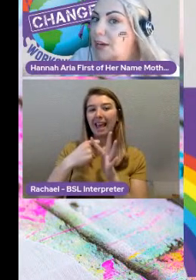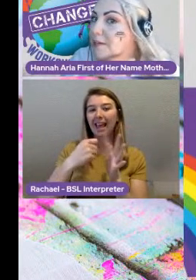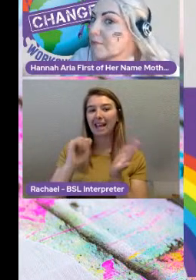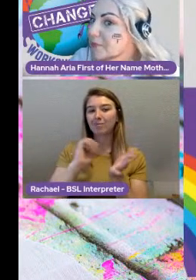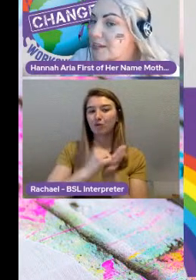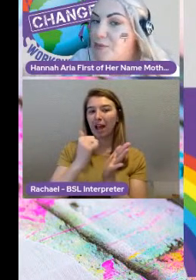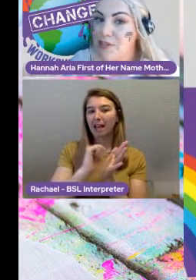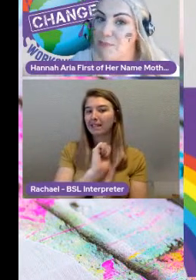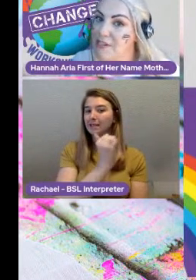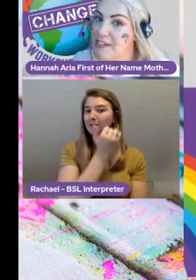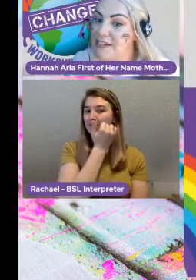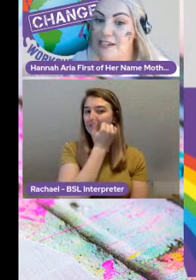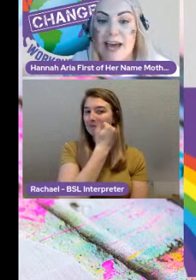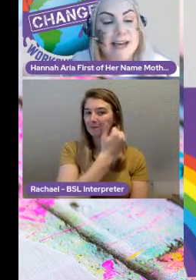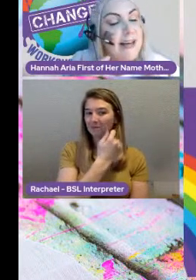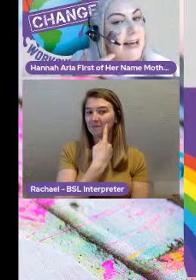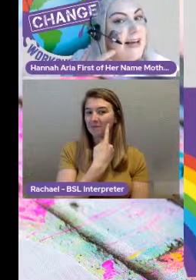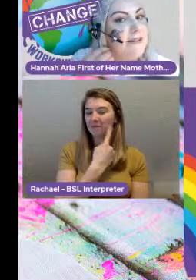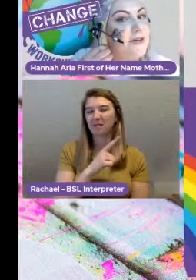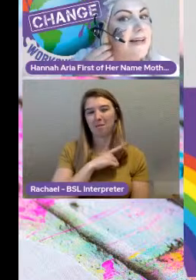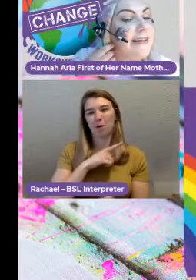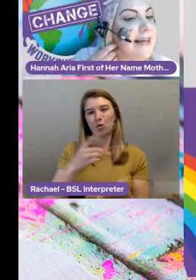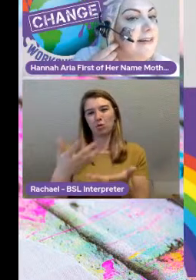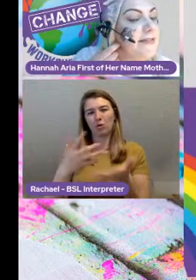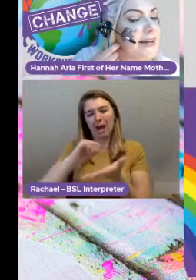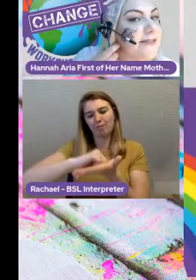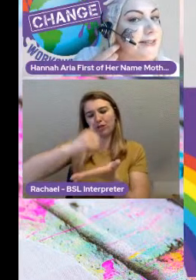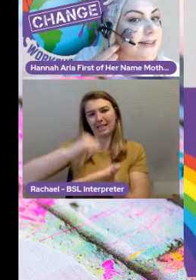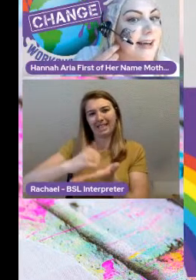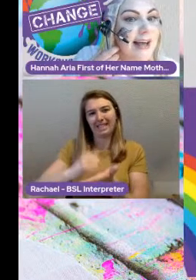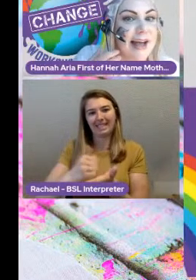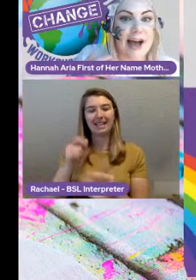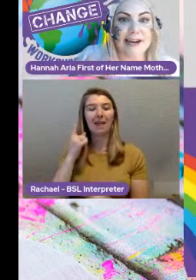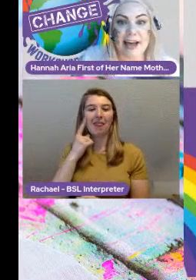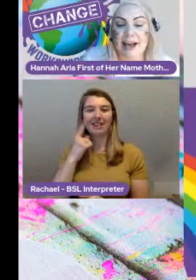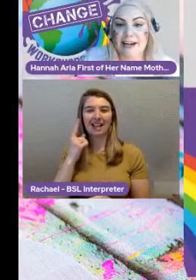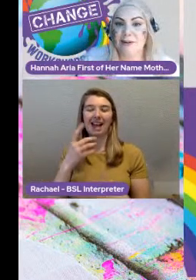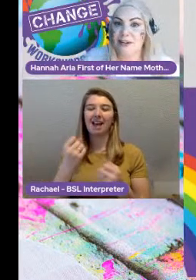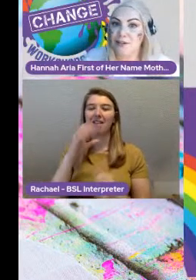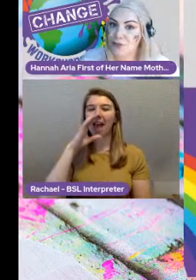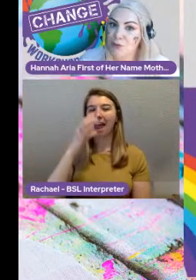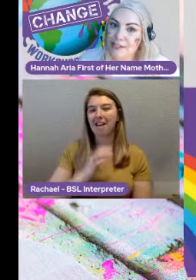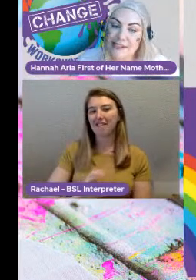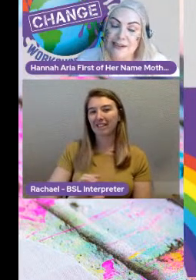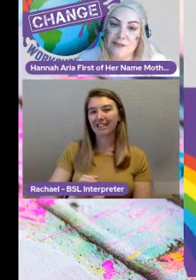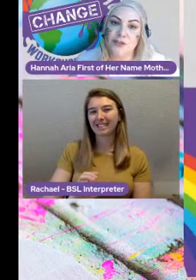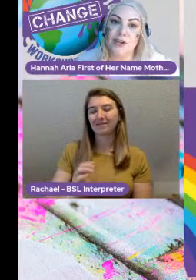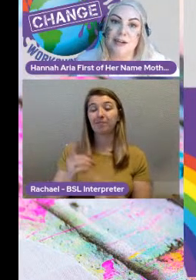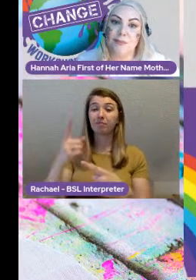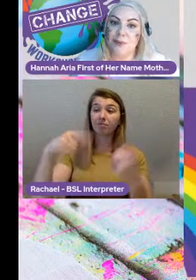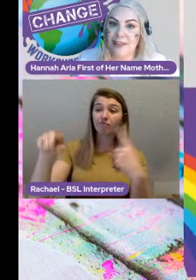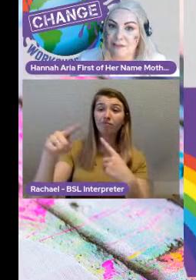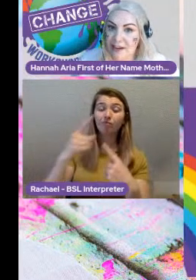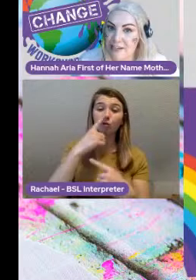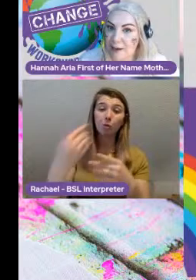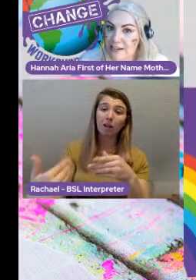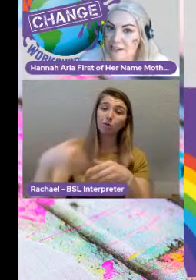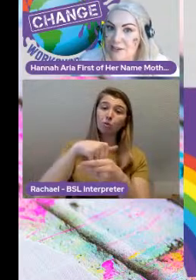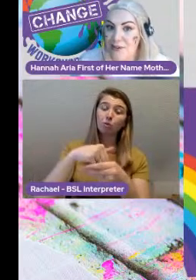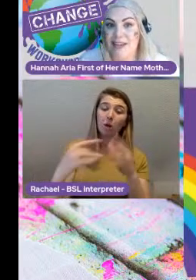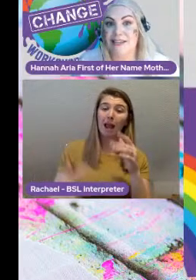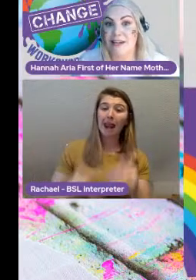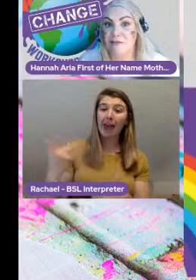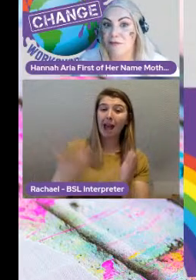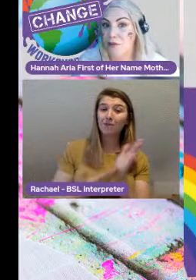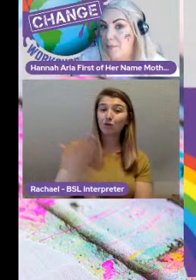ink press roller, because we're doing printing today, and I've got a little elephant. And anyone who joins the live stream with their face